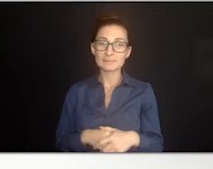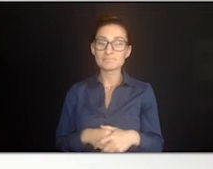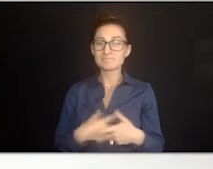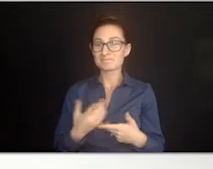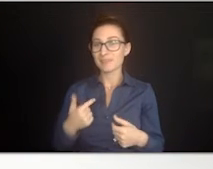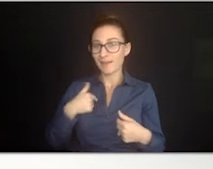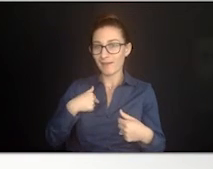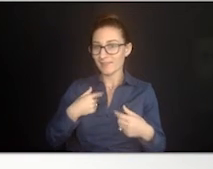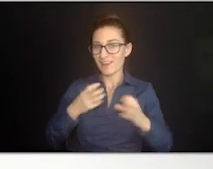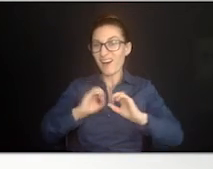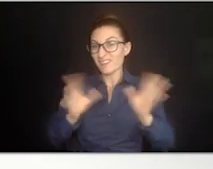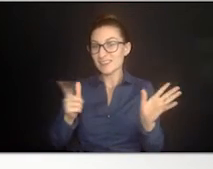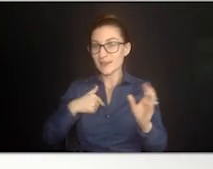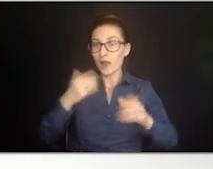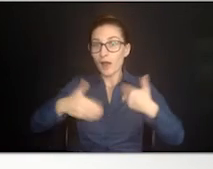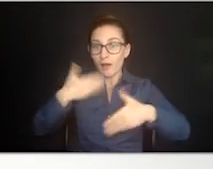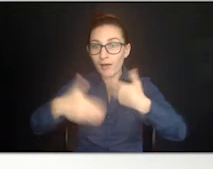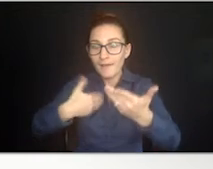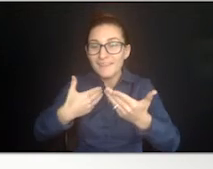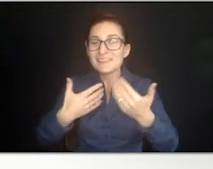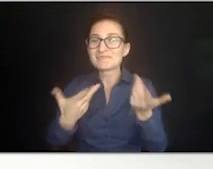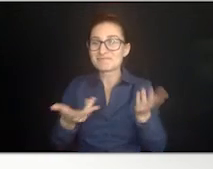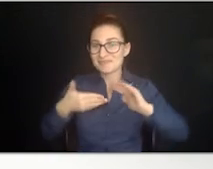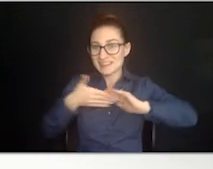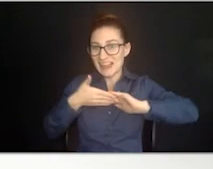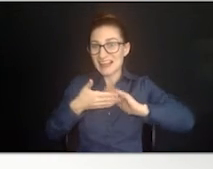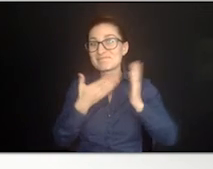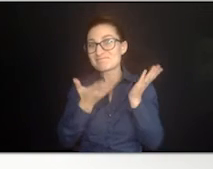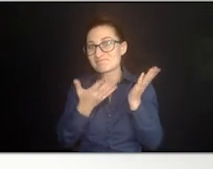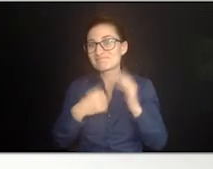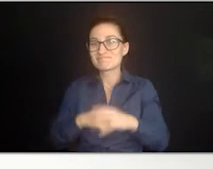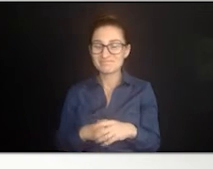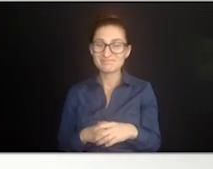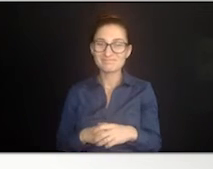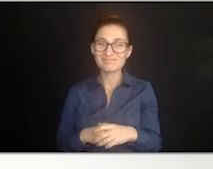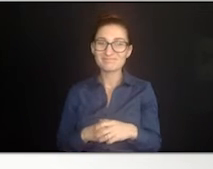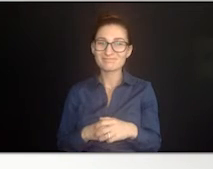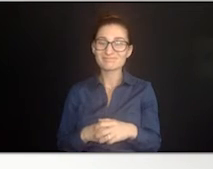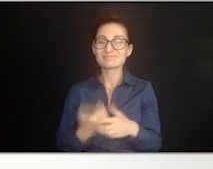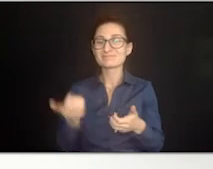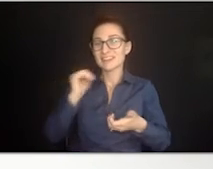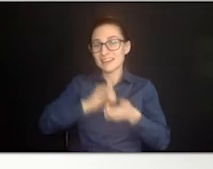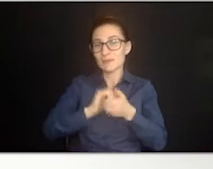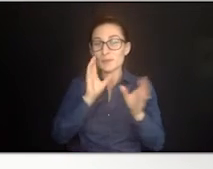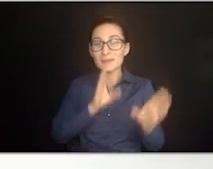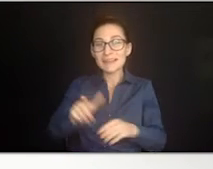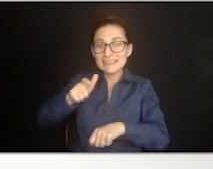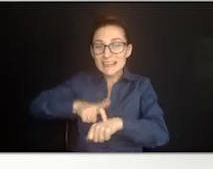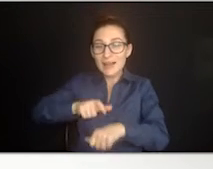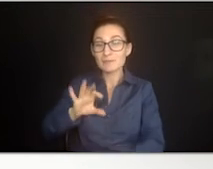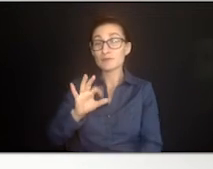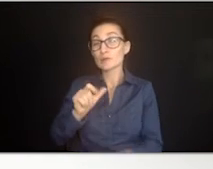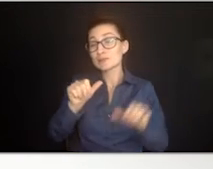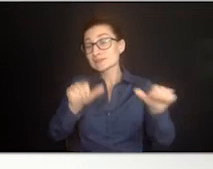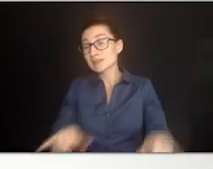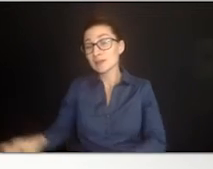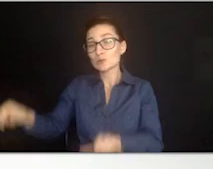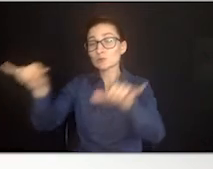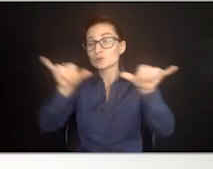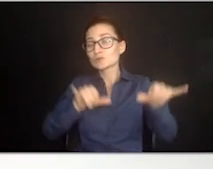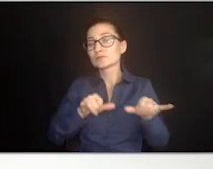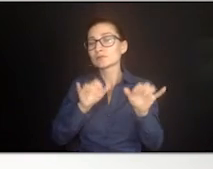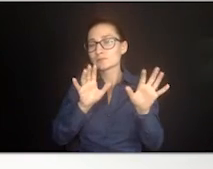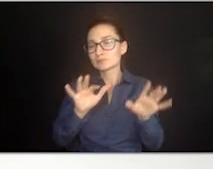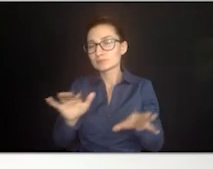All right, I obviously thought ahead of myself here. So these are additional indicators: collaborative planning time, Florida standards, using those Florida